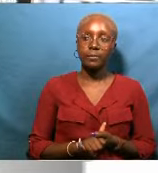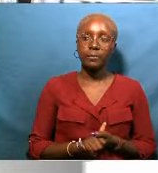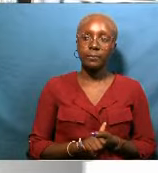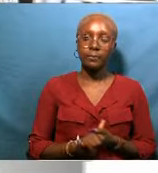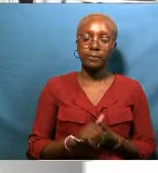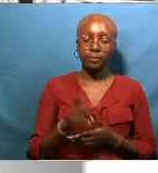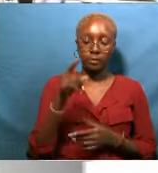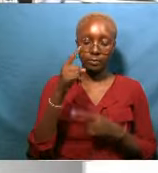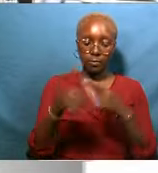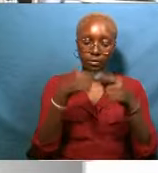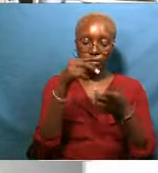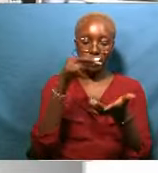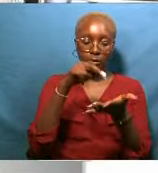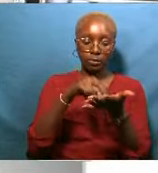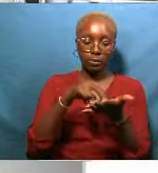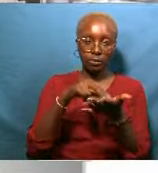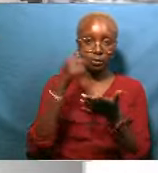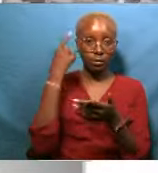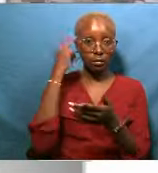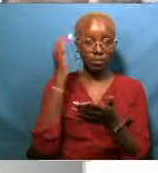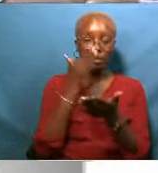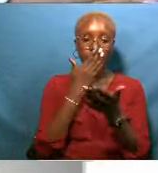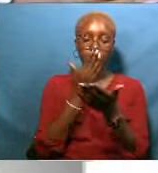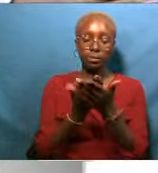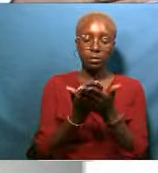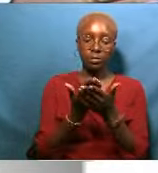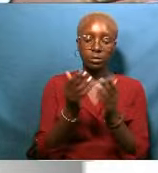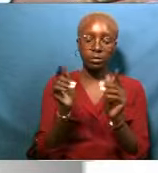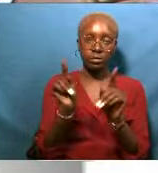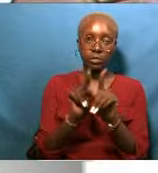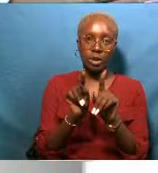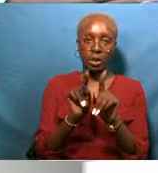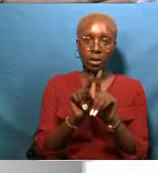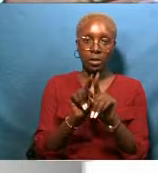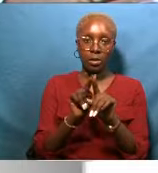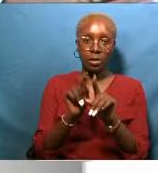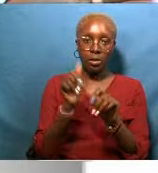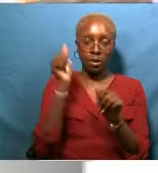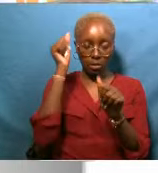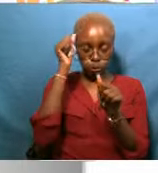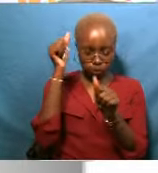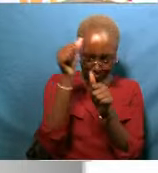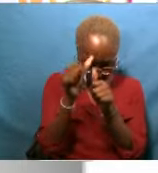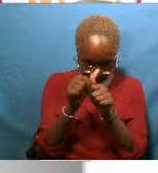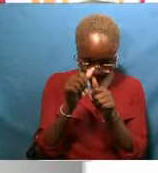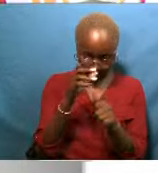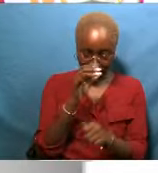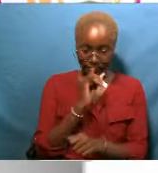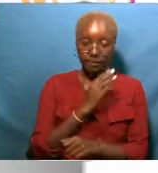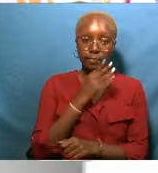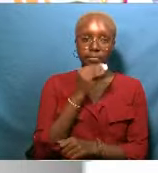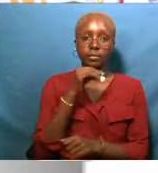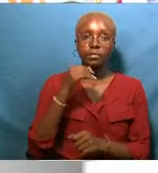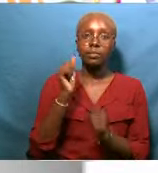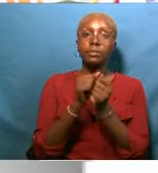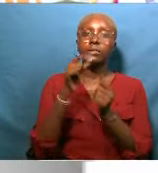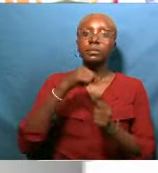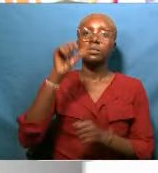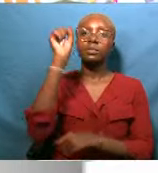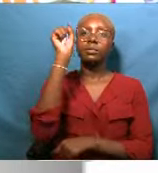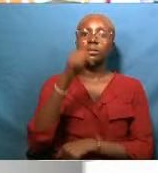We remain standing for thanksgiving and remembrance. He is the Father with us. He is. Is Christ among